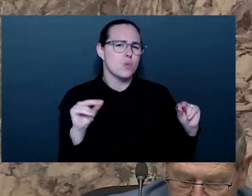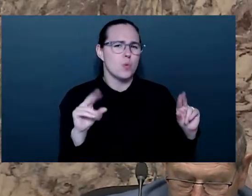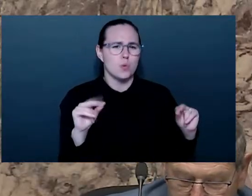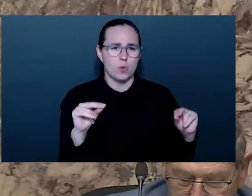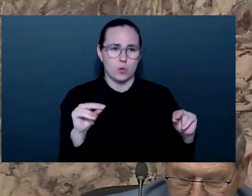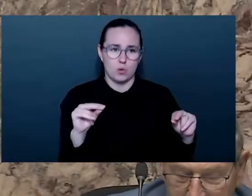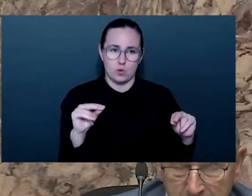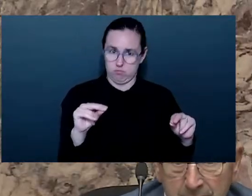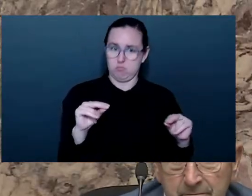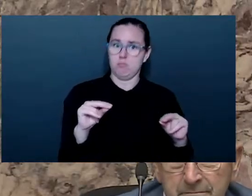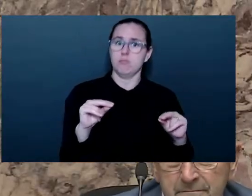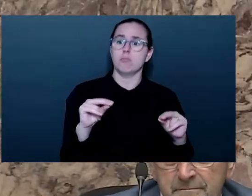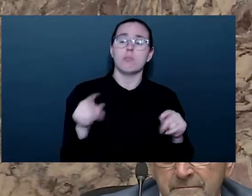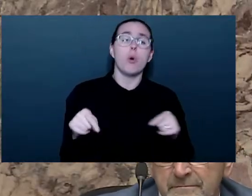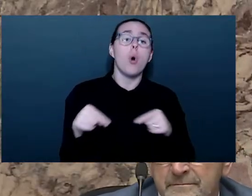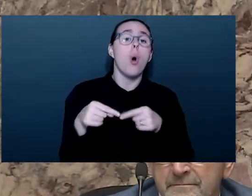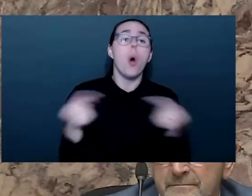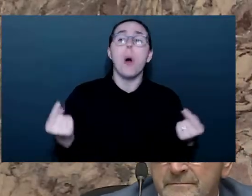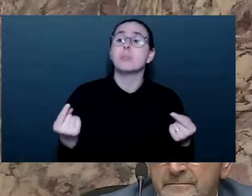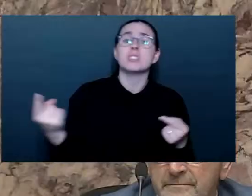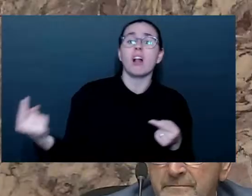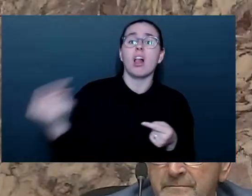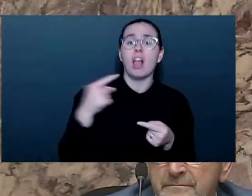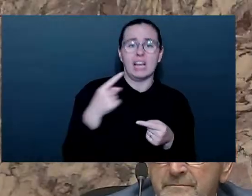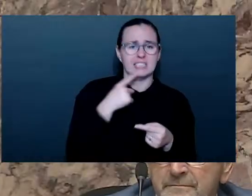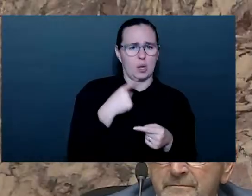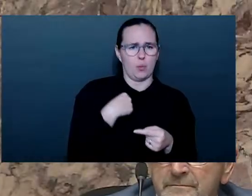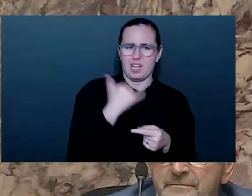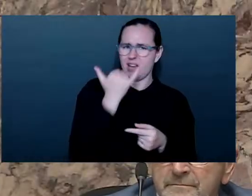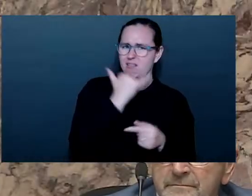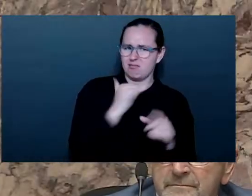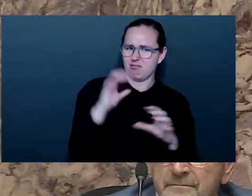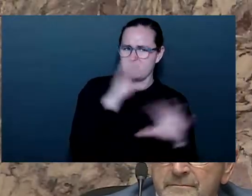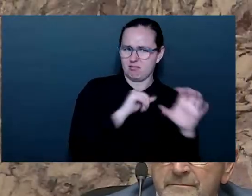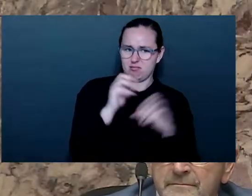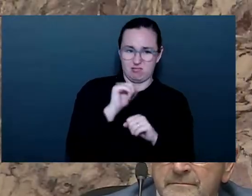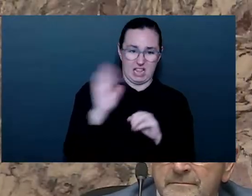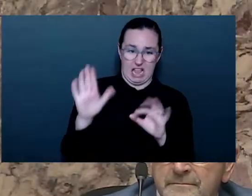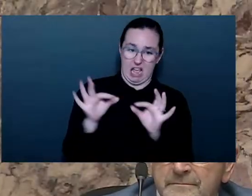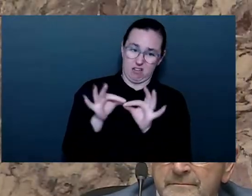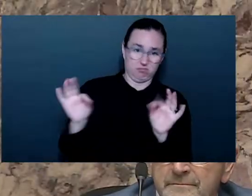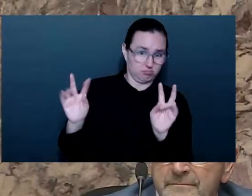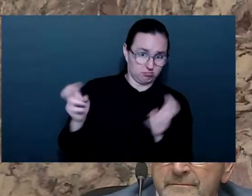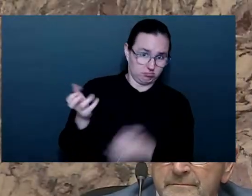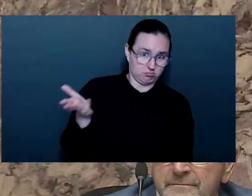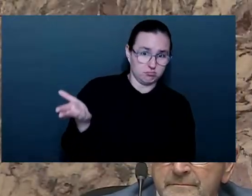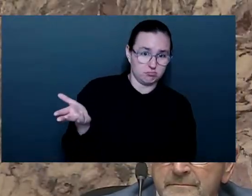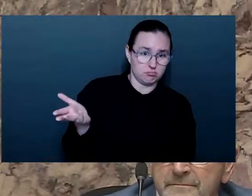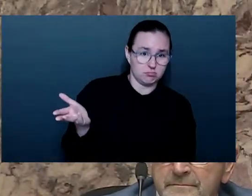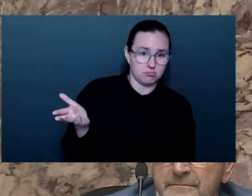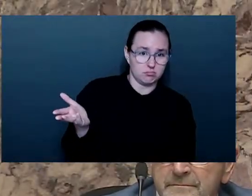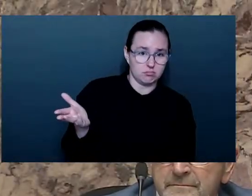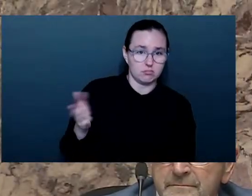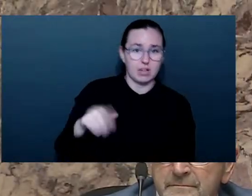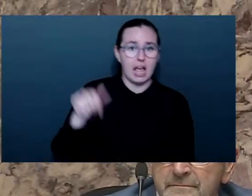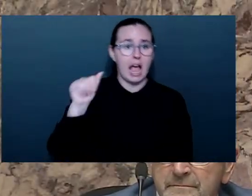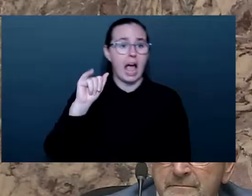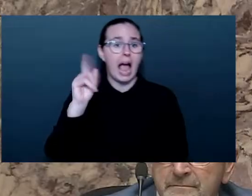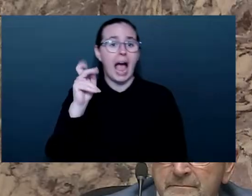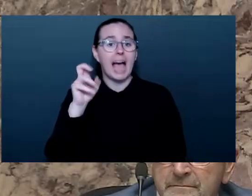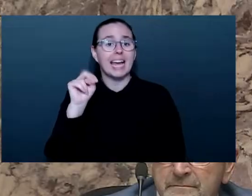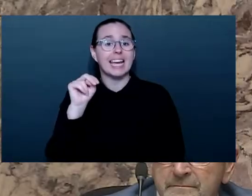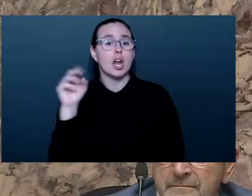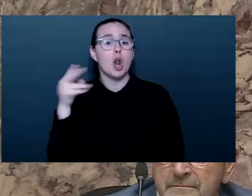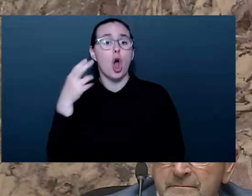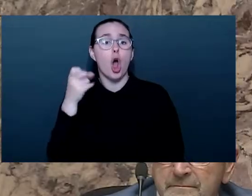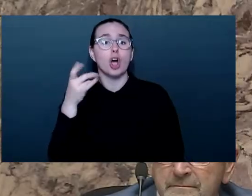wrong, end quote. But Aiken Hospice, that serves this minister's own riding and mine, is losing 3 beds,